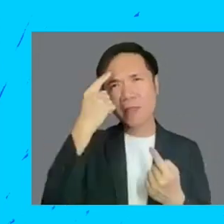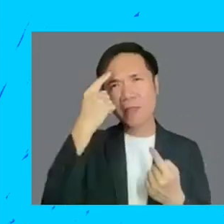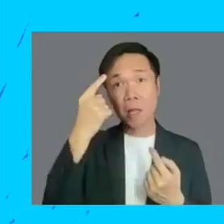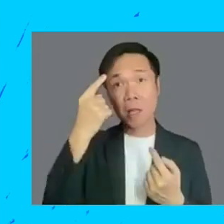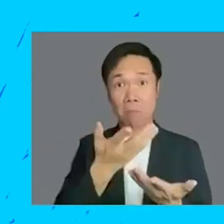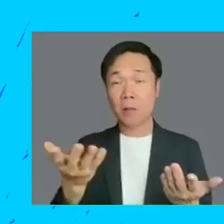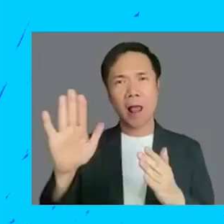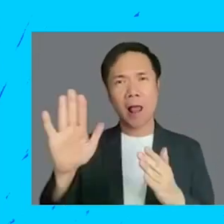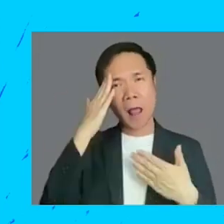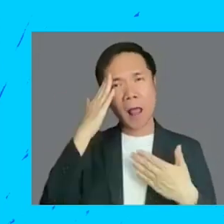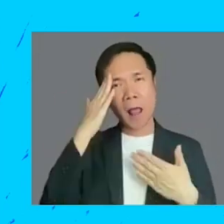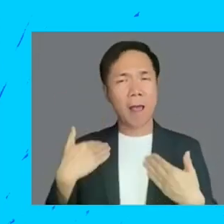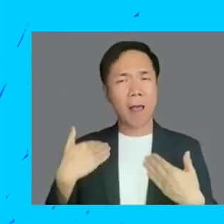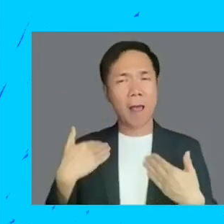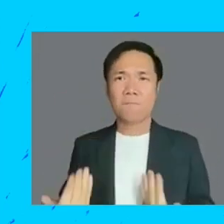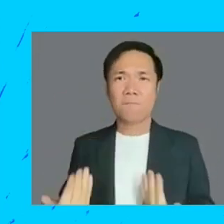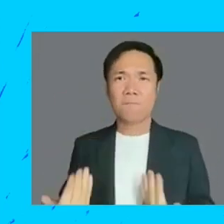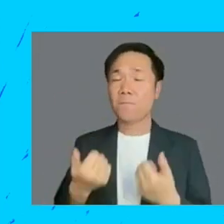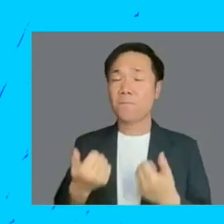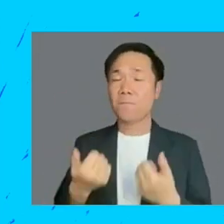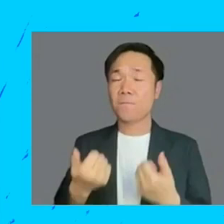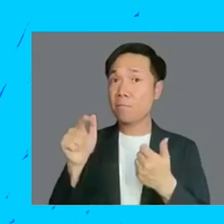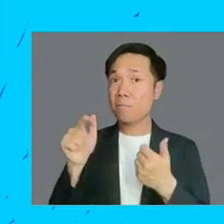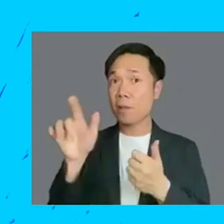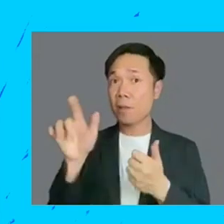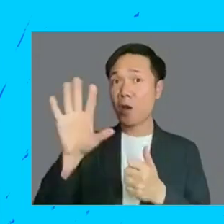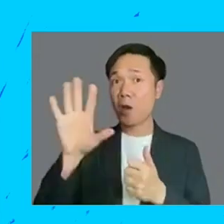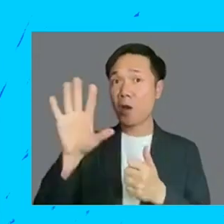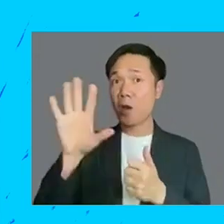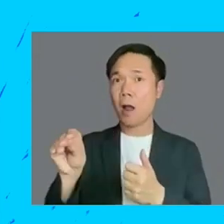health of young people in Africa.